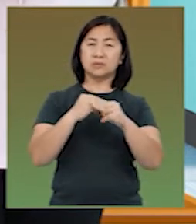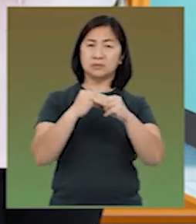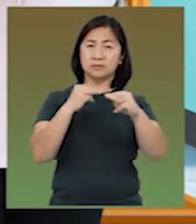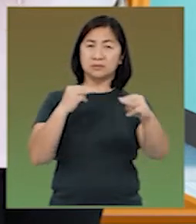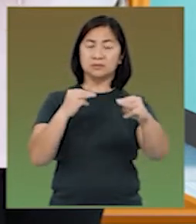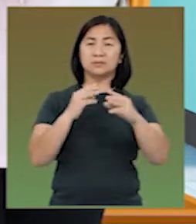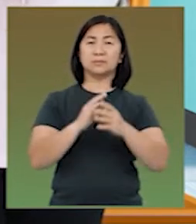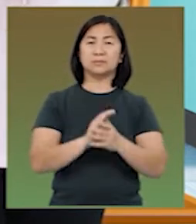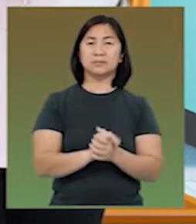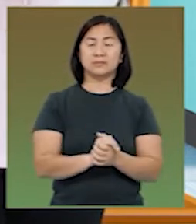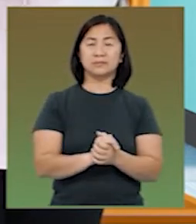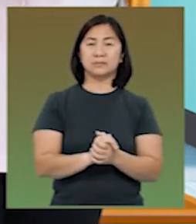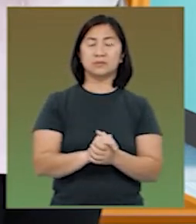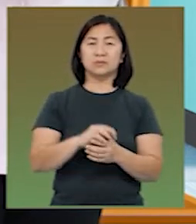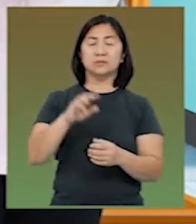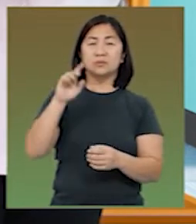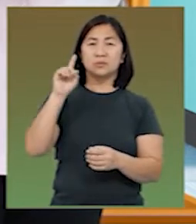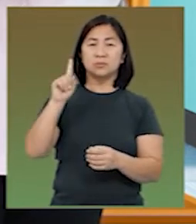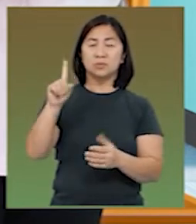meters.